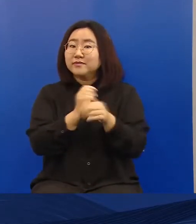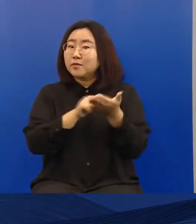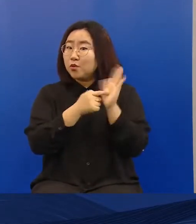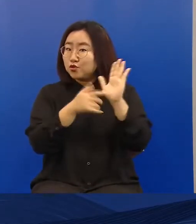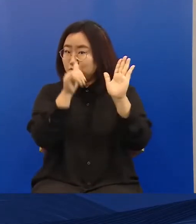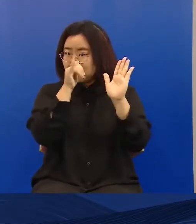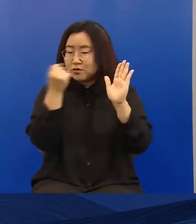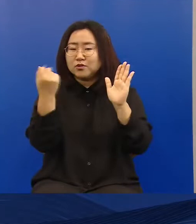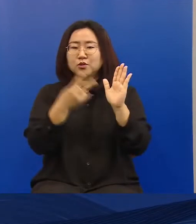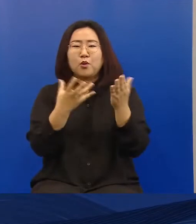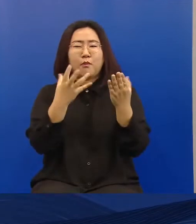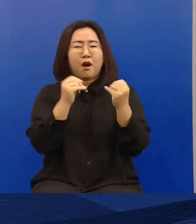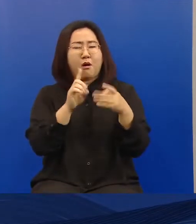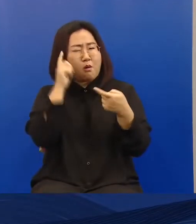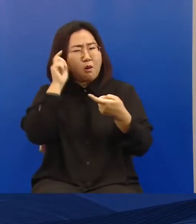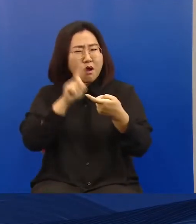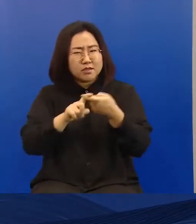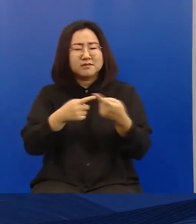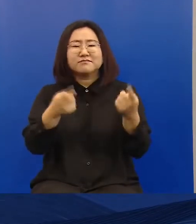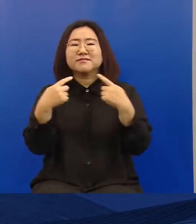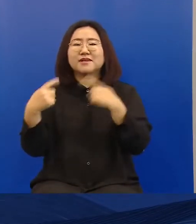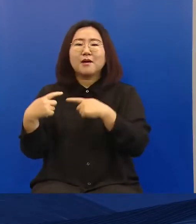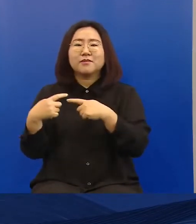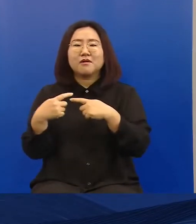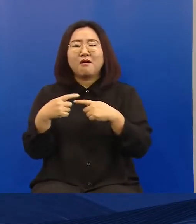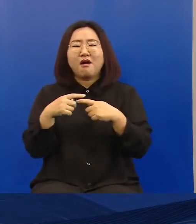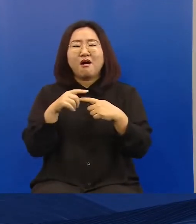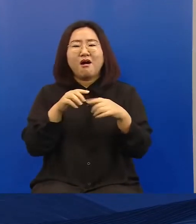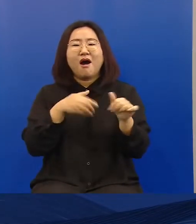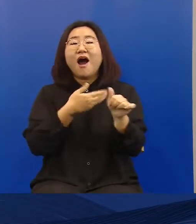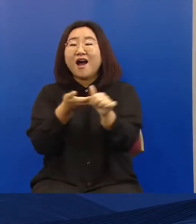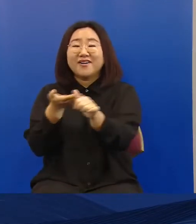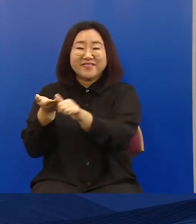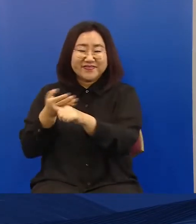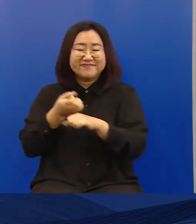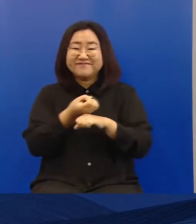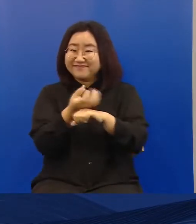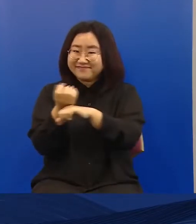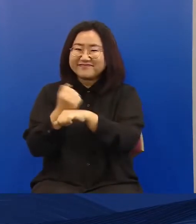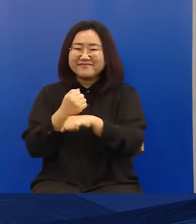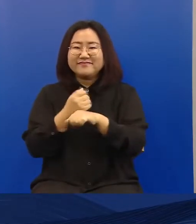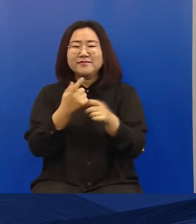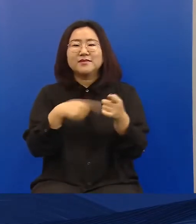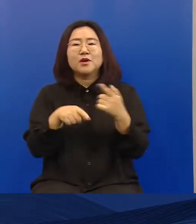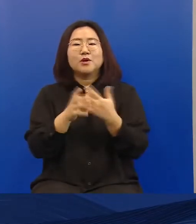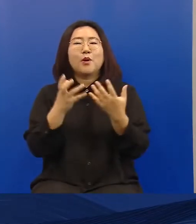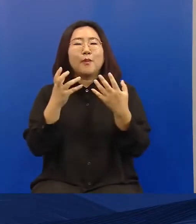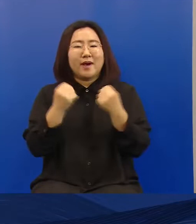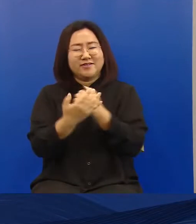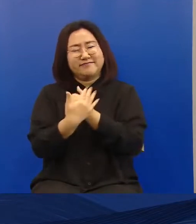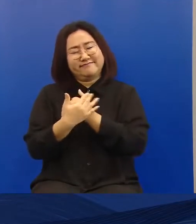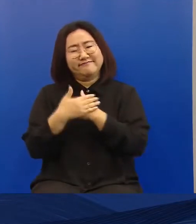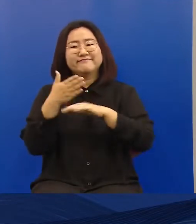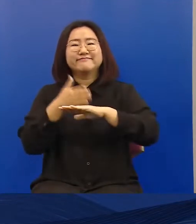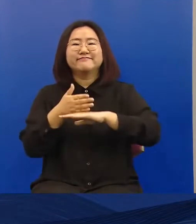YouTube. So please stay connected and spread the